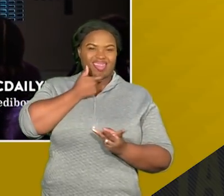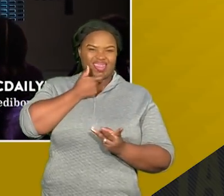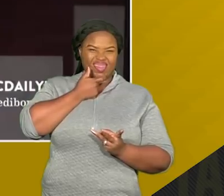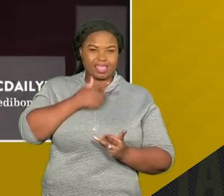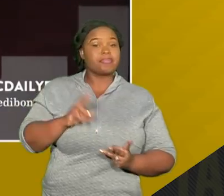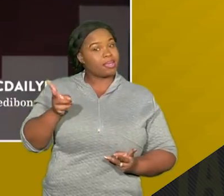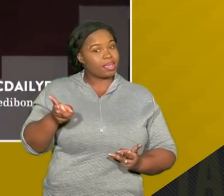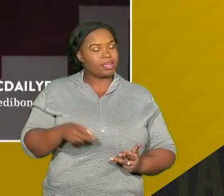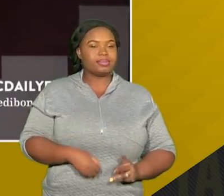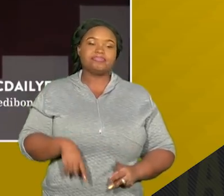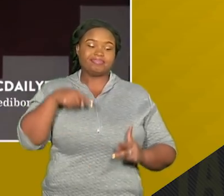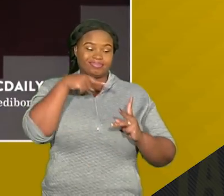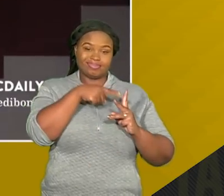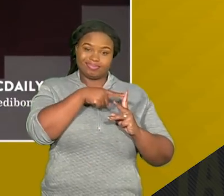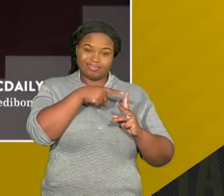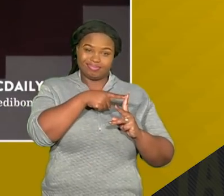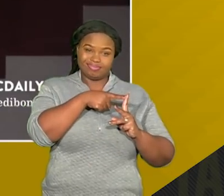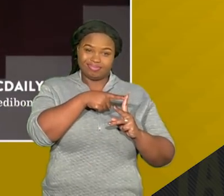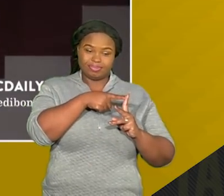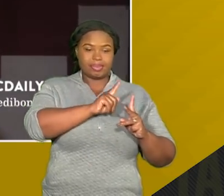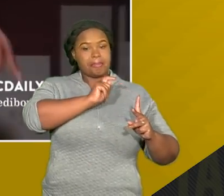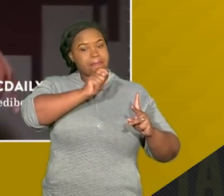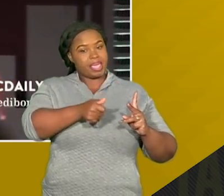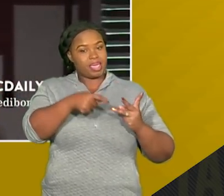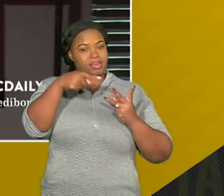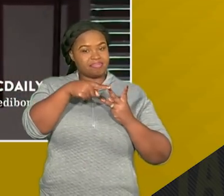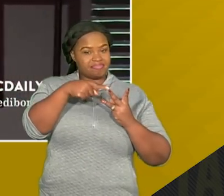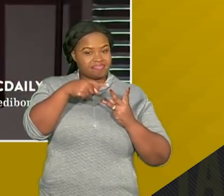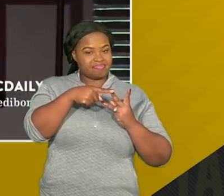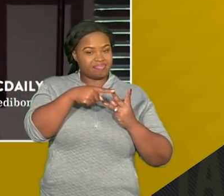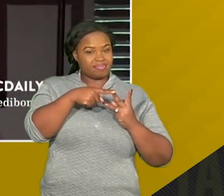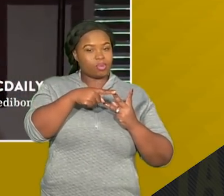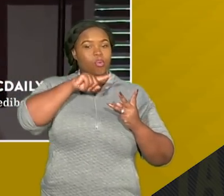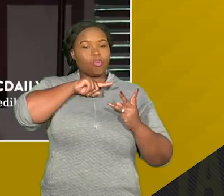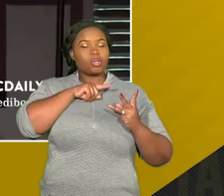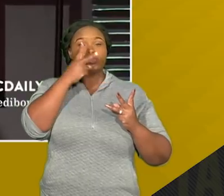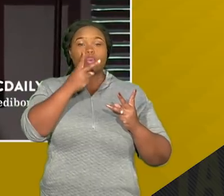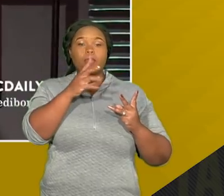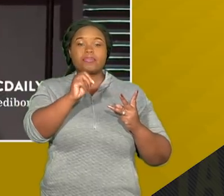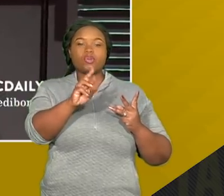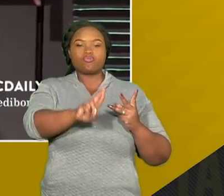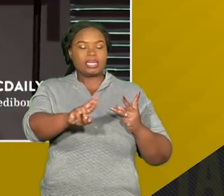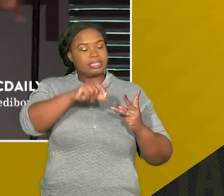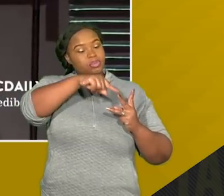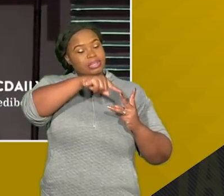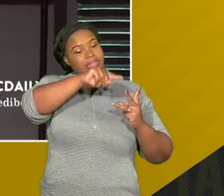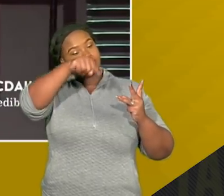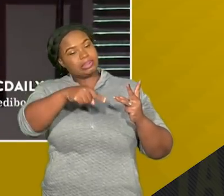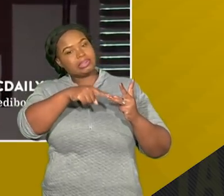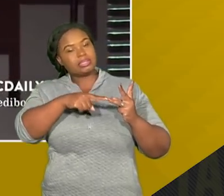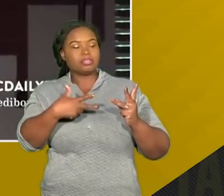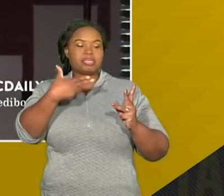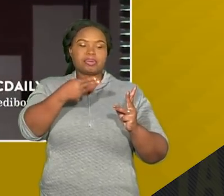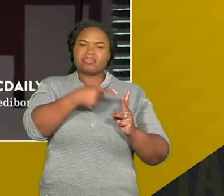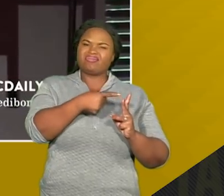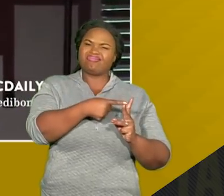I'll repeat, white guy number one. Paid white guy number two. 2 million rands for white guy number two to kill white guy